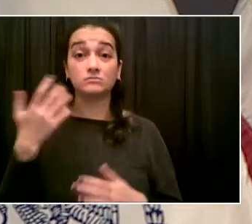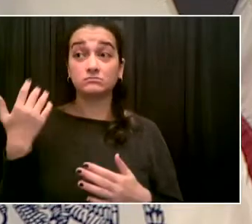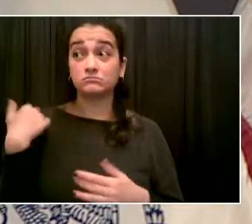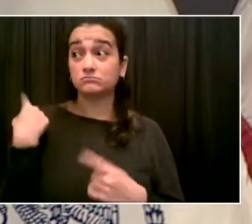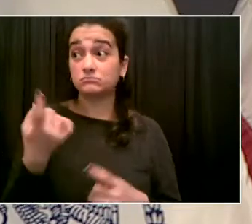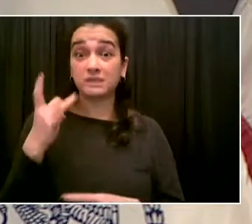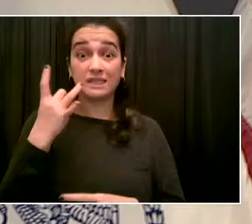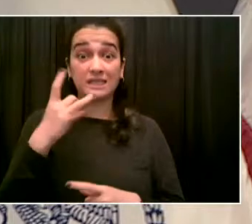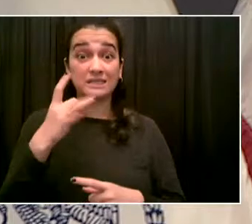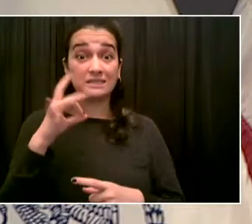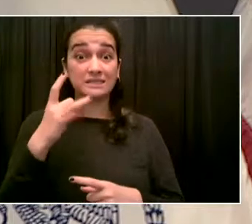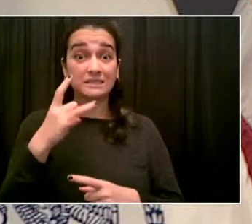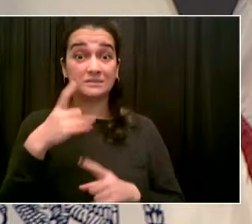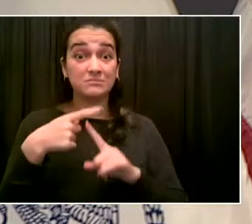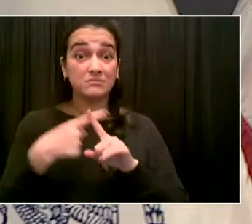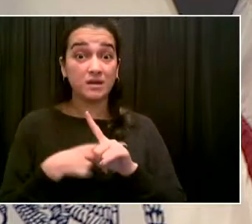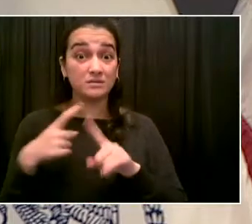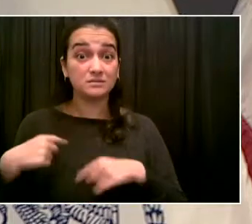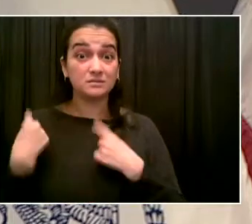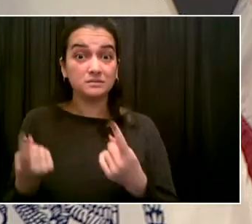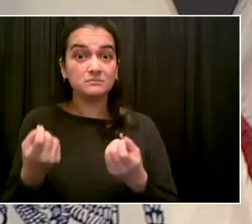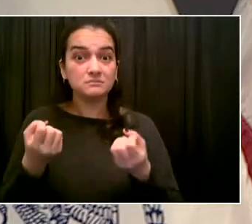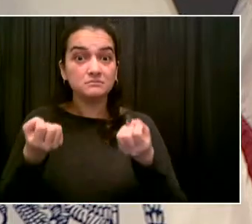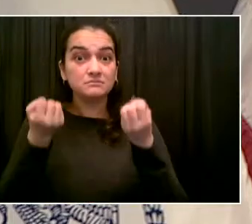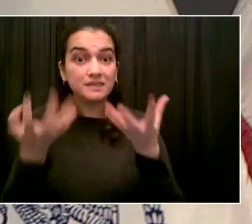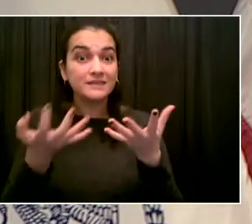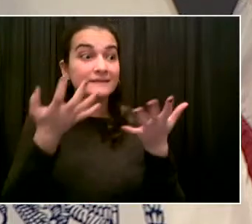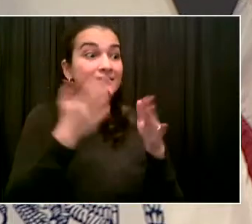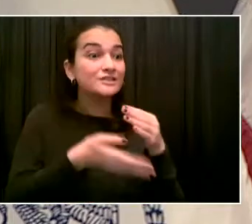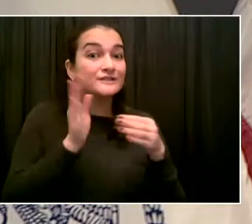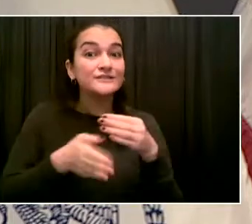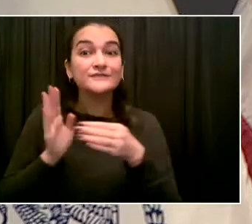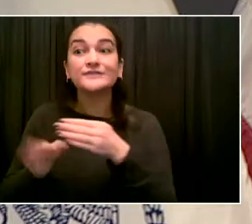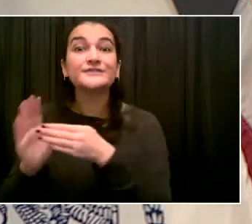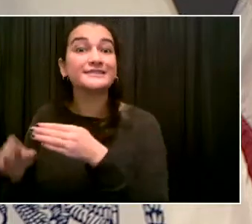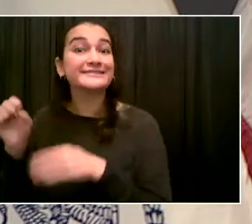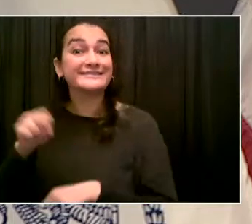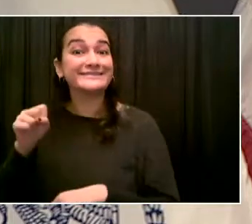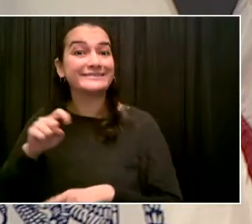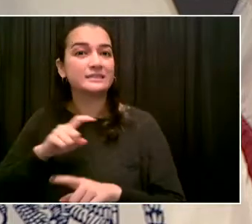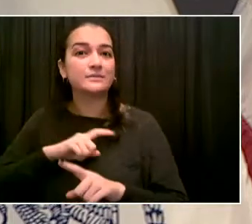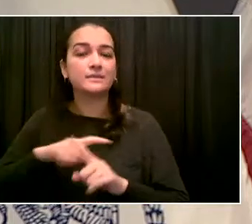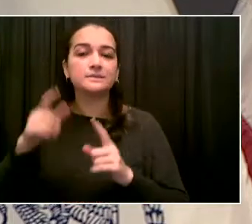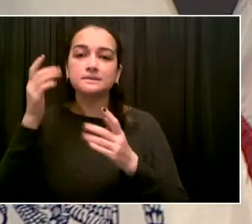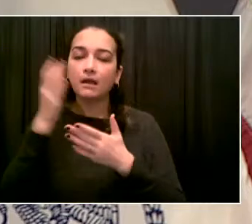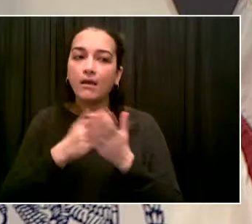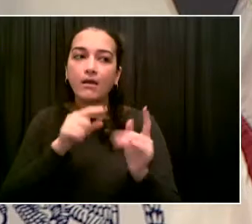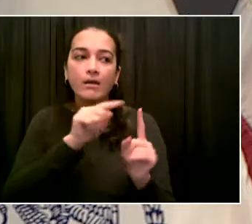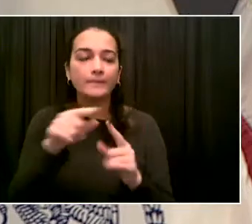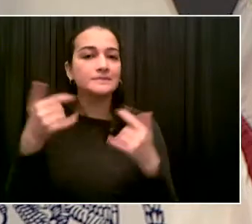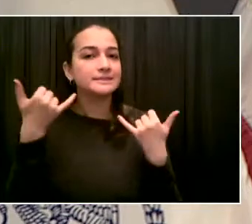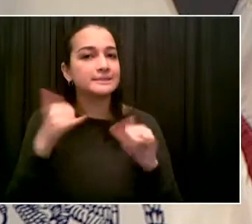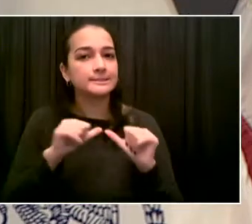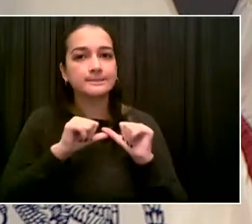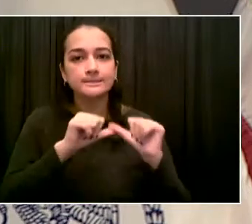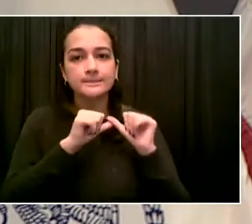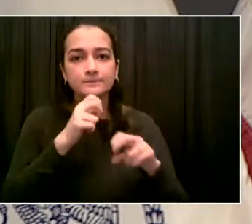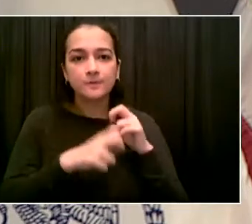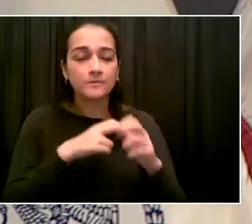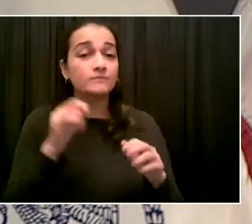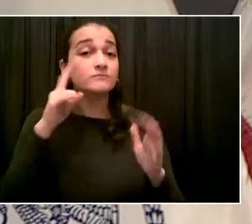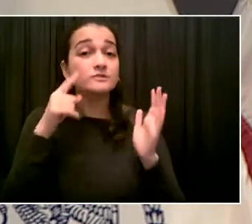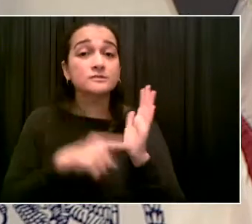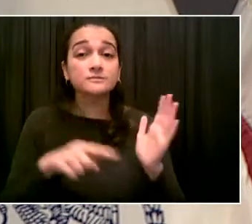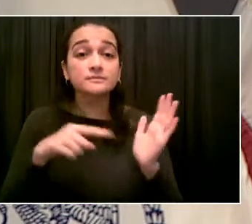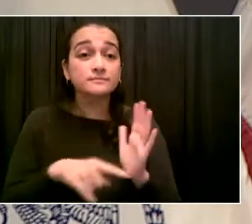would respond to that feeling of chaos that some New Yorkers feel. Well, look, I always appreciate when people have